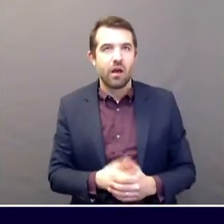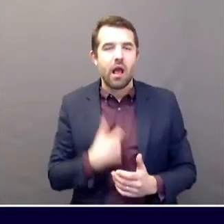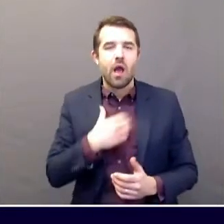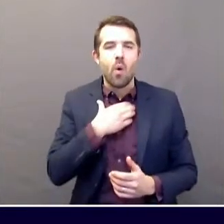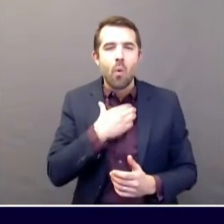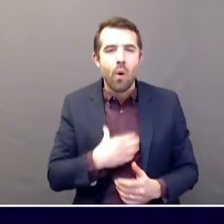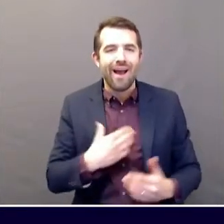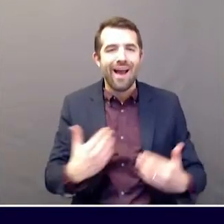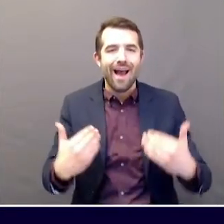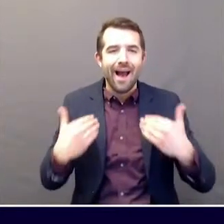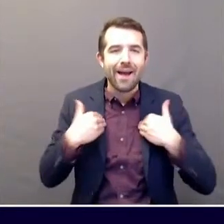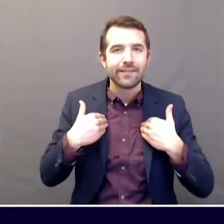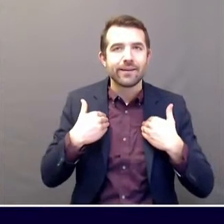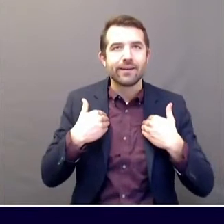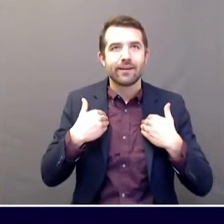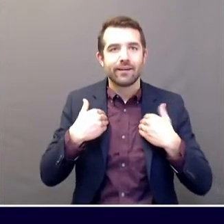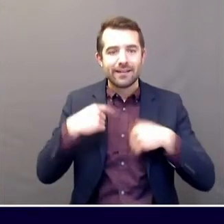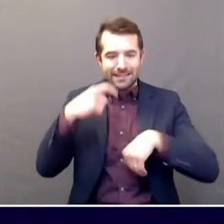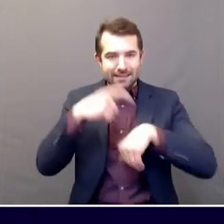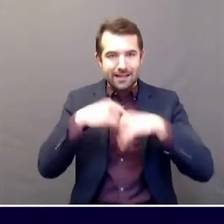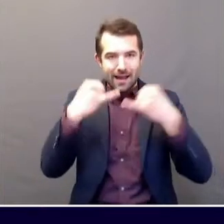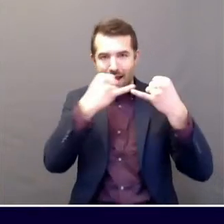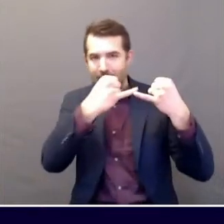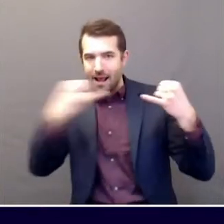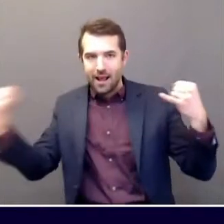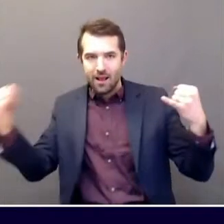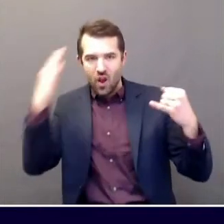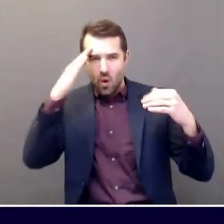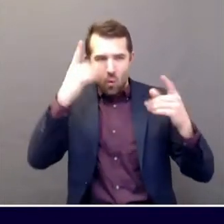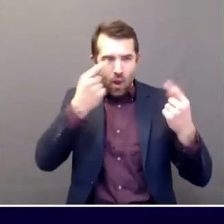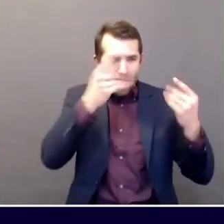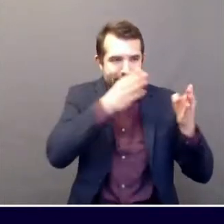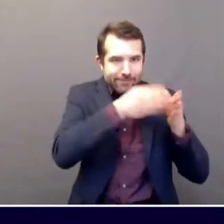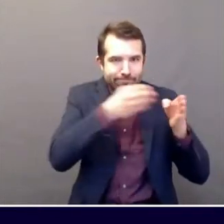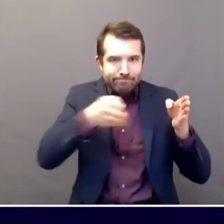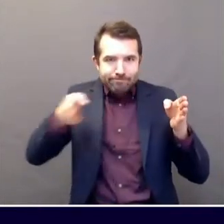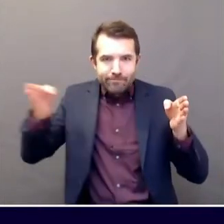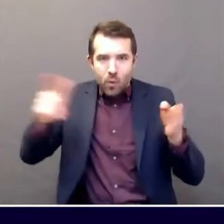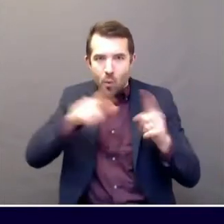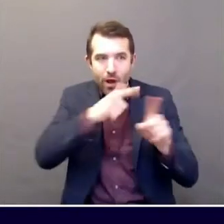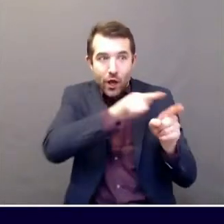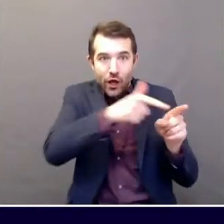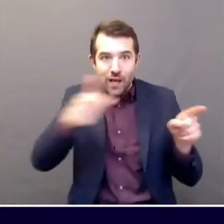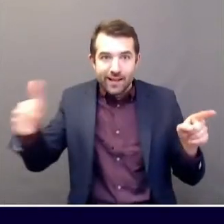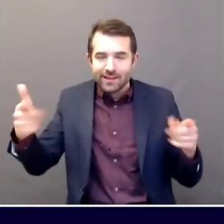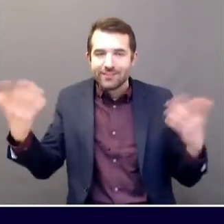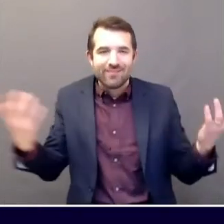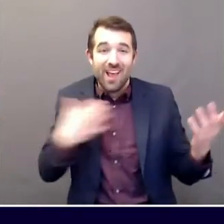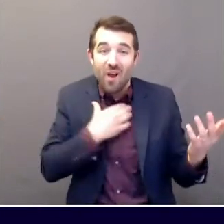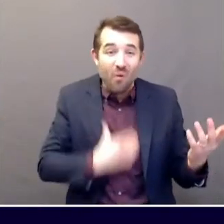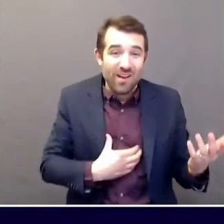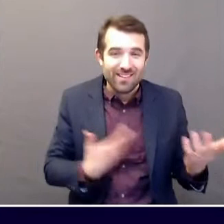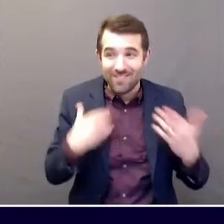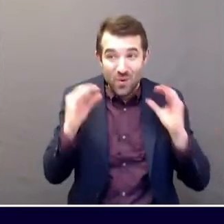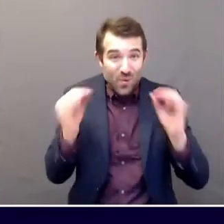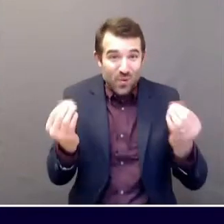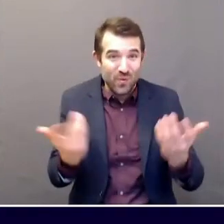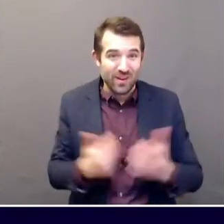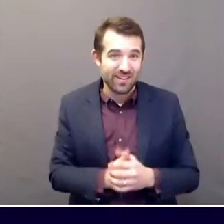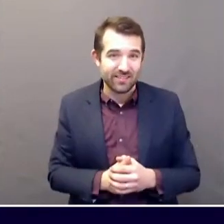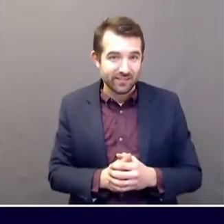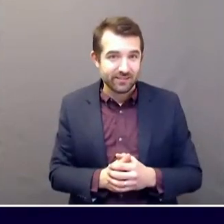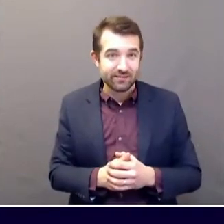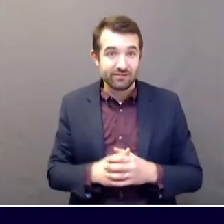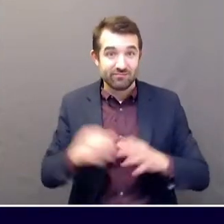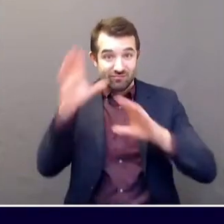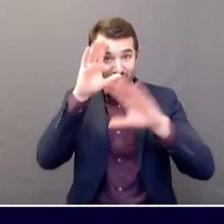We've gotten this far, this far, this far, but we don't have those gauges. President Biden has assured us that